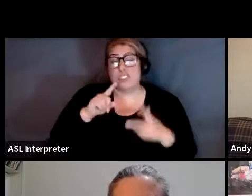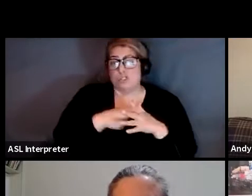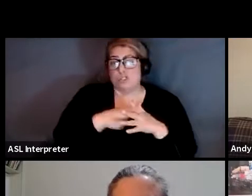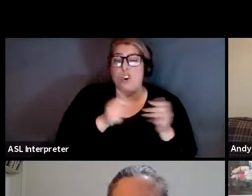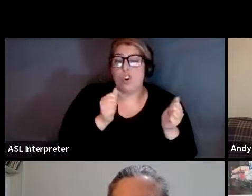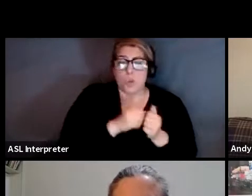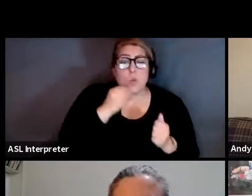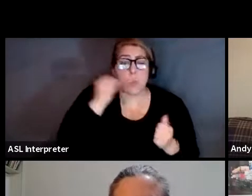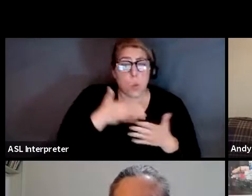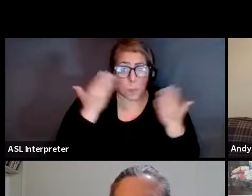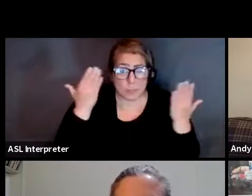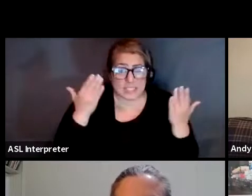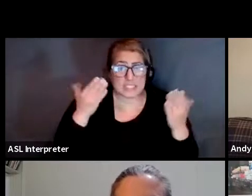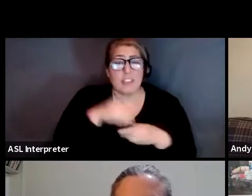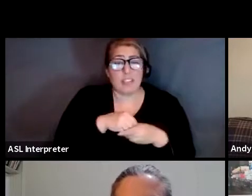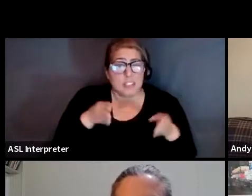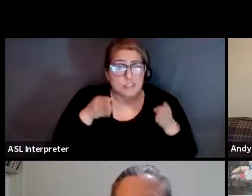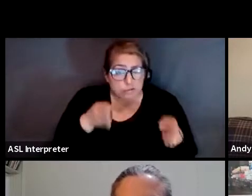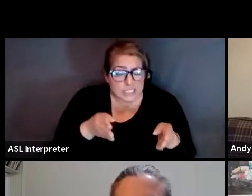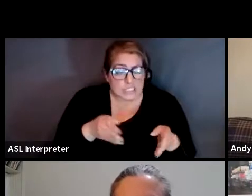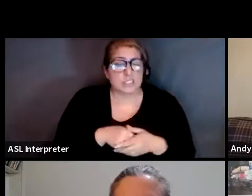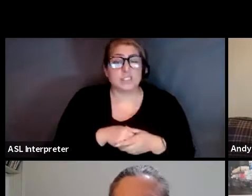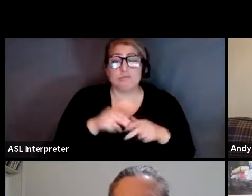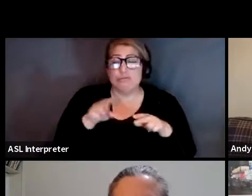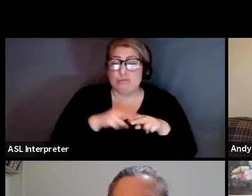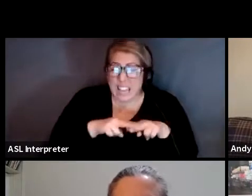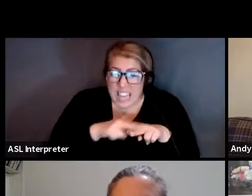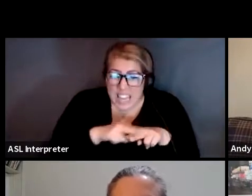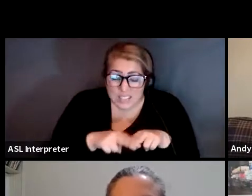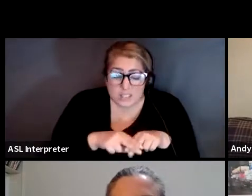the trains, and in these congregate shelters.